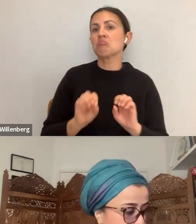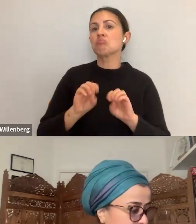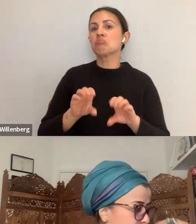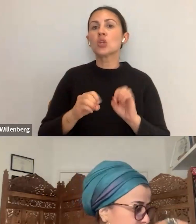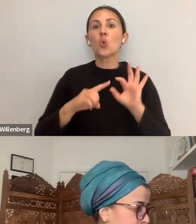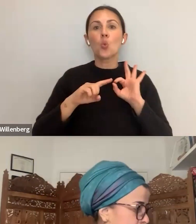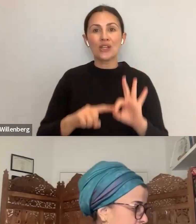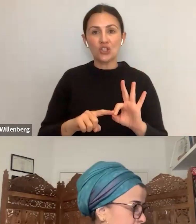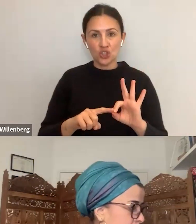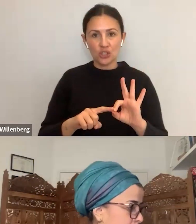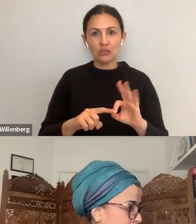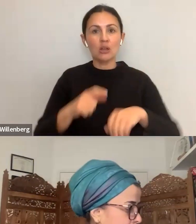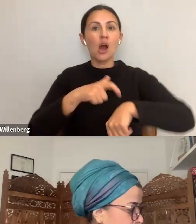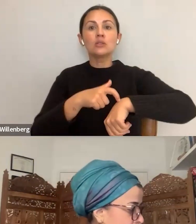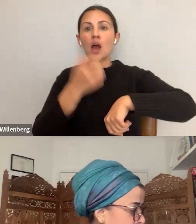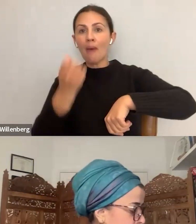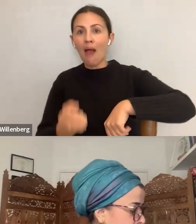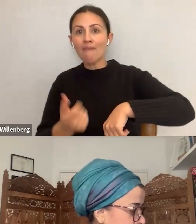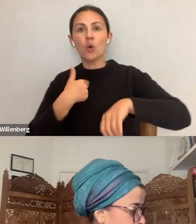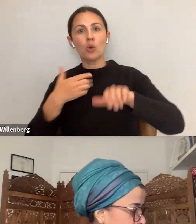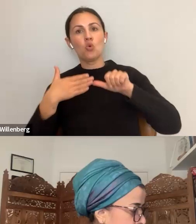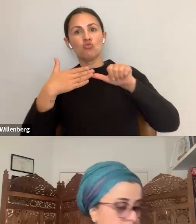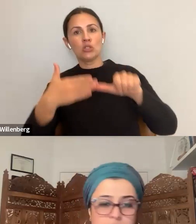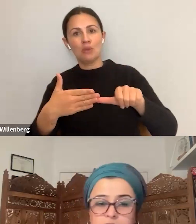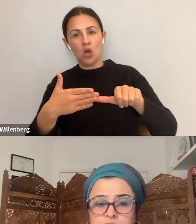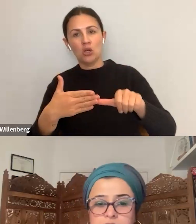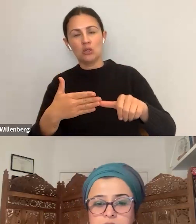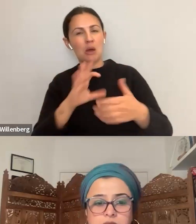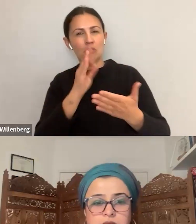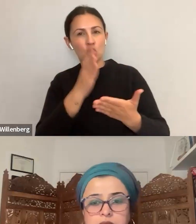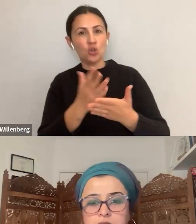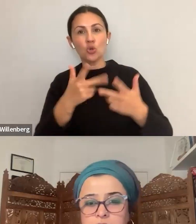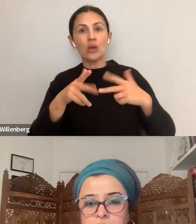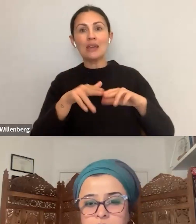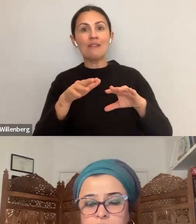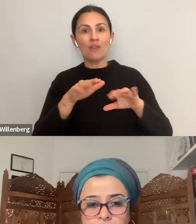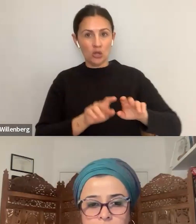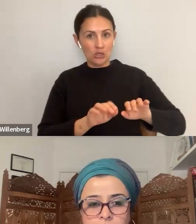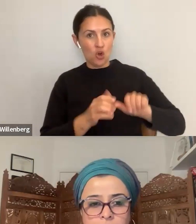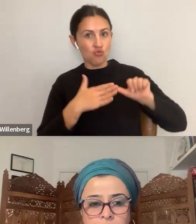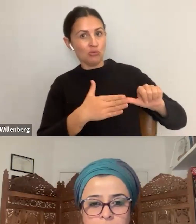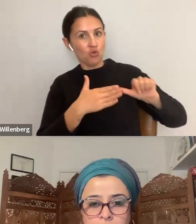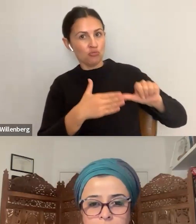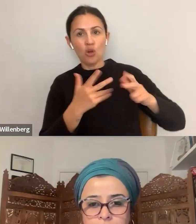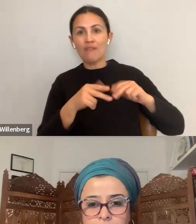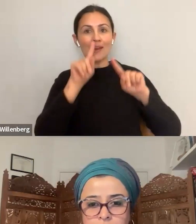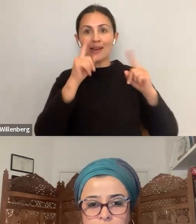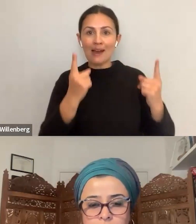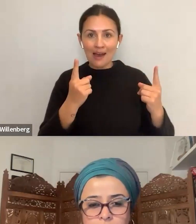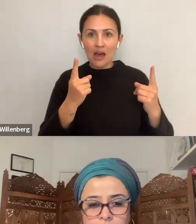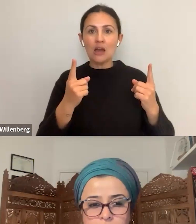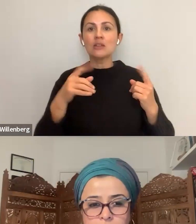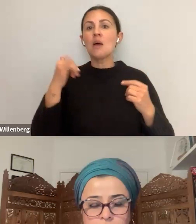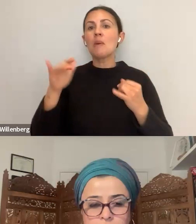questions that are put in that Q&A as we go, as in writing, but that might not be possible. We're going to do our best to